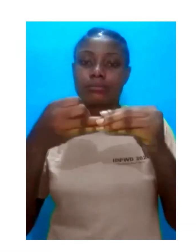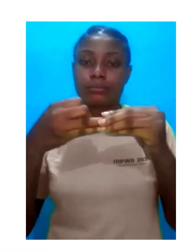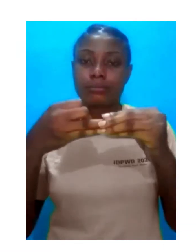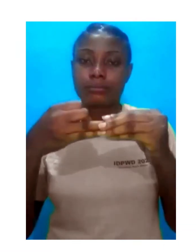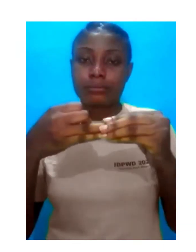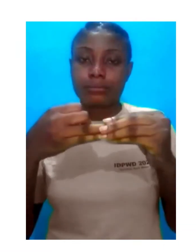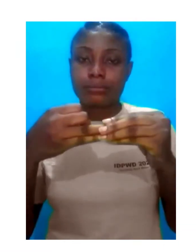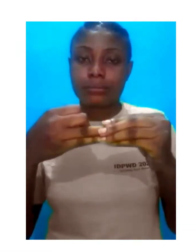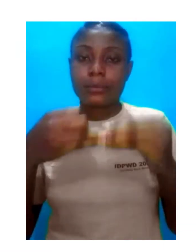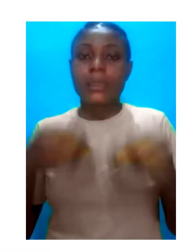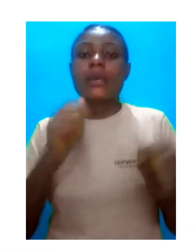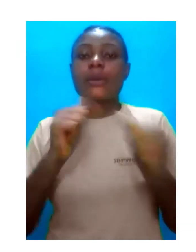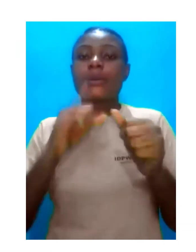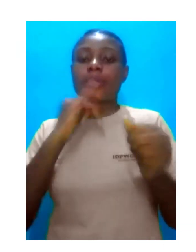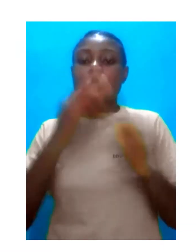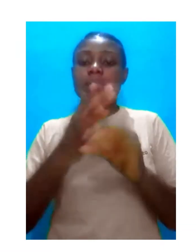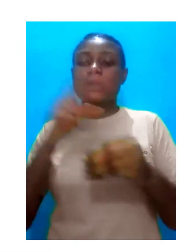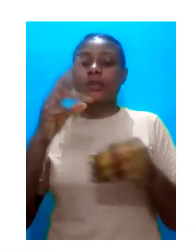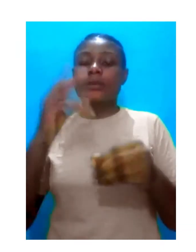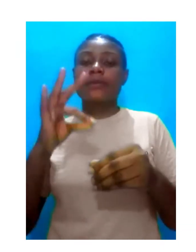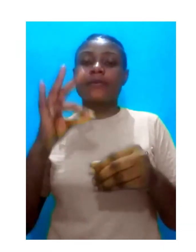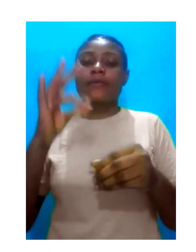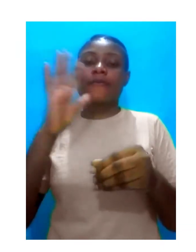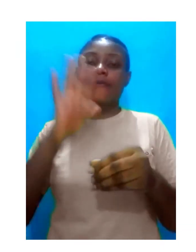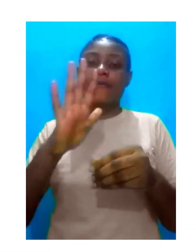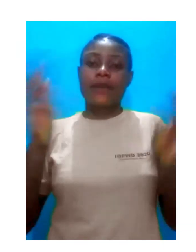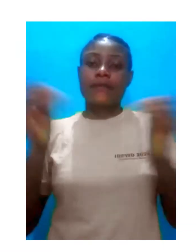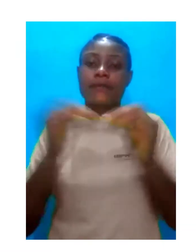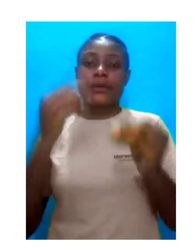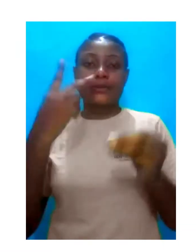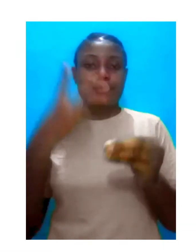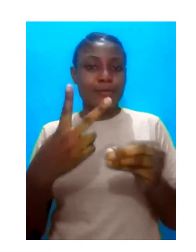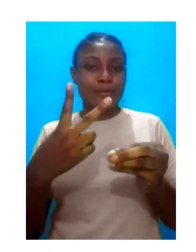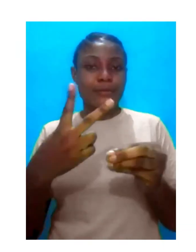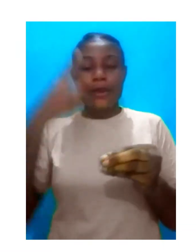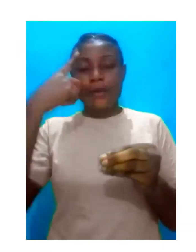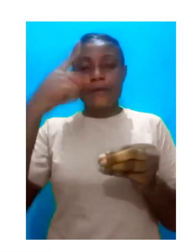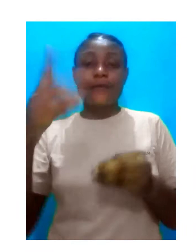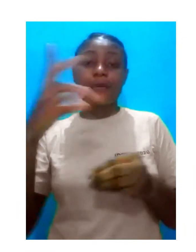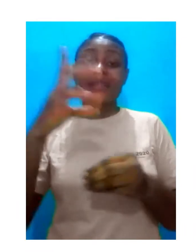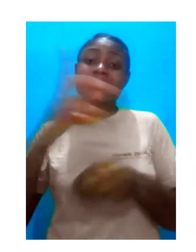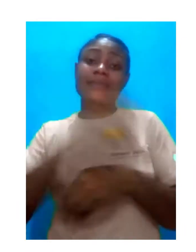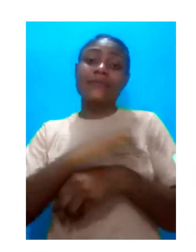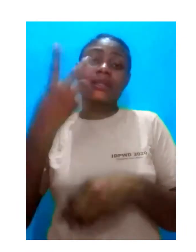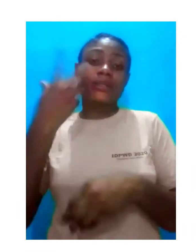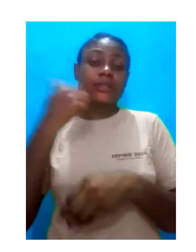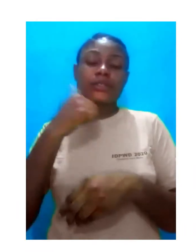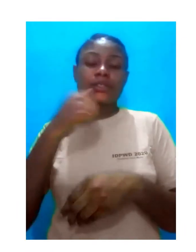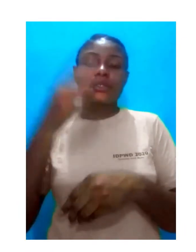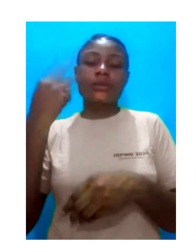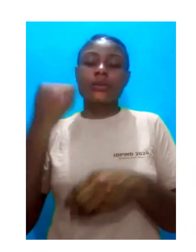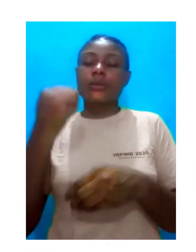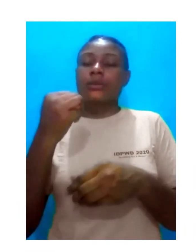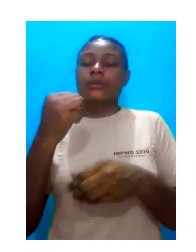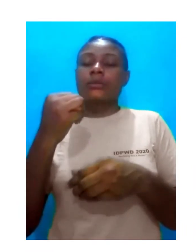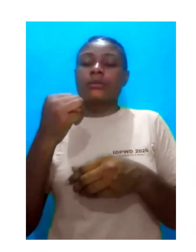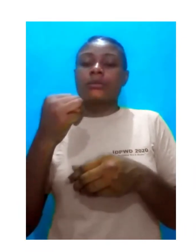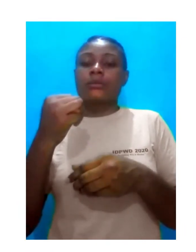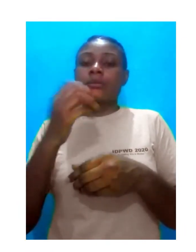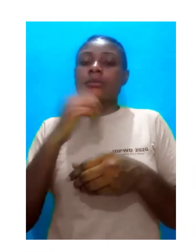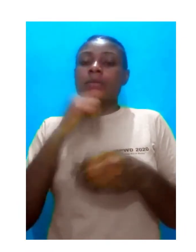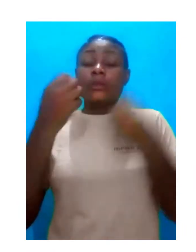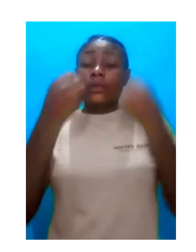up of 5 and 2. 7. For 7 days, she